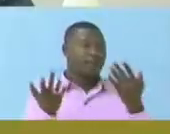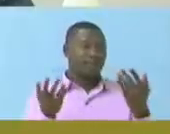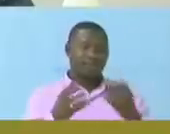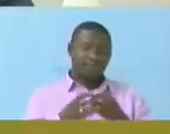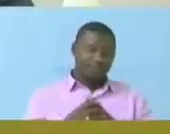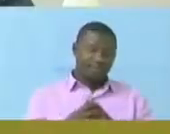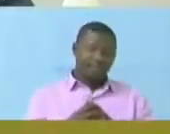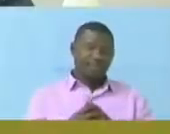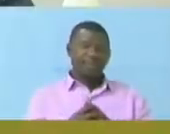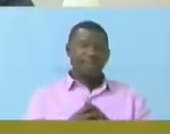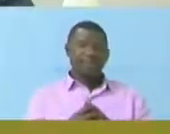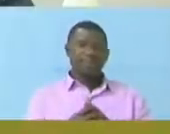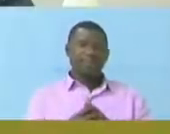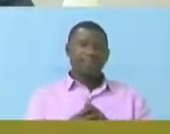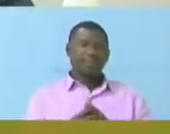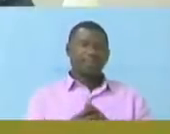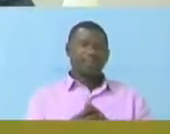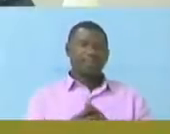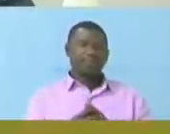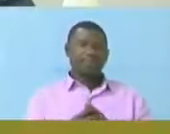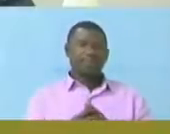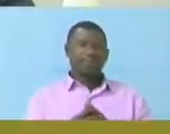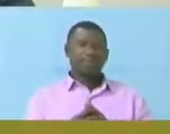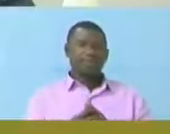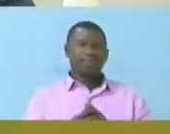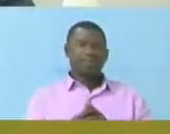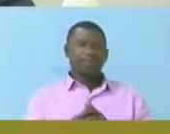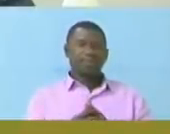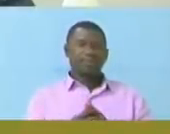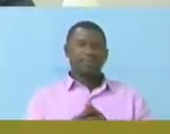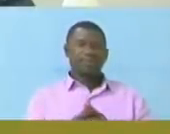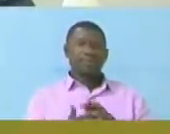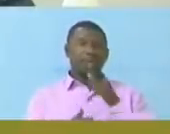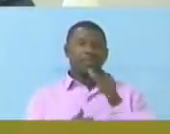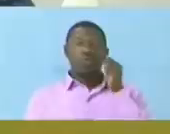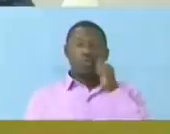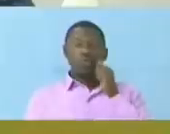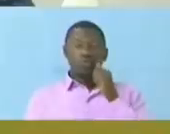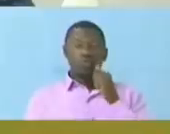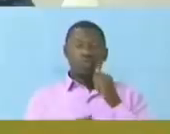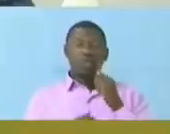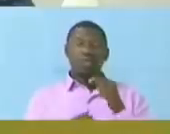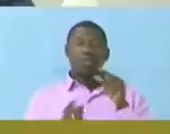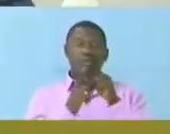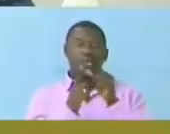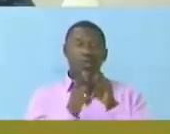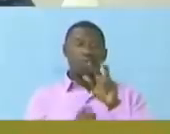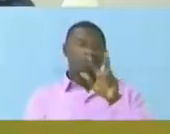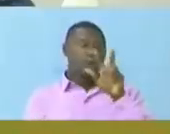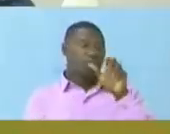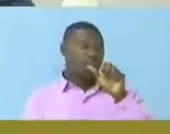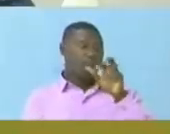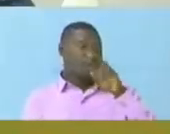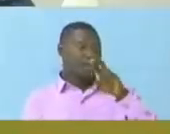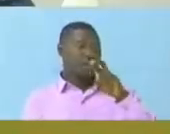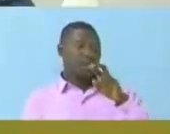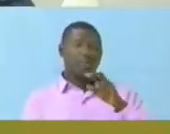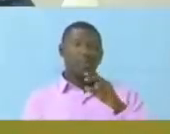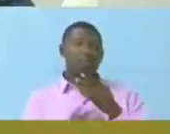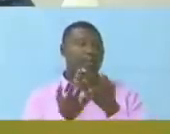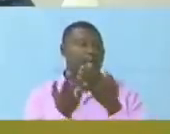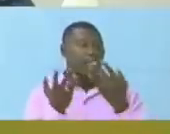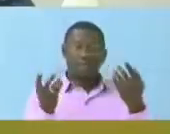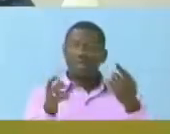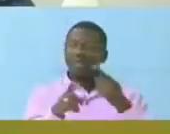dikelo e ko fo bakale. No, you used it advisedly. Ka ku kuma ka woni ka fo